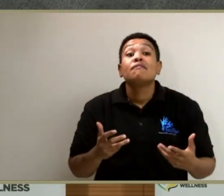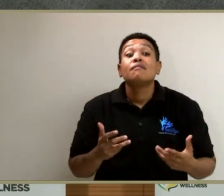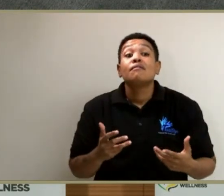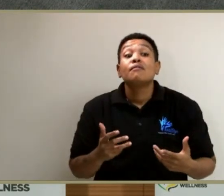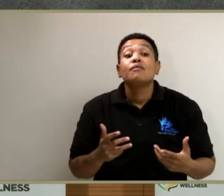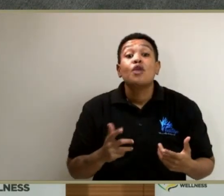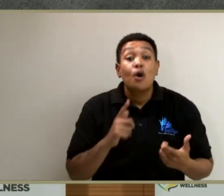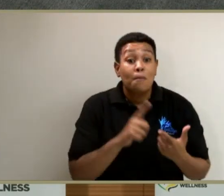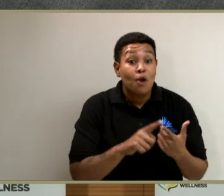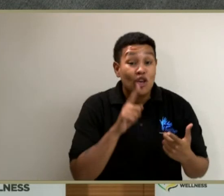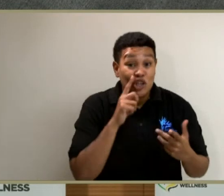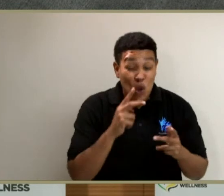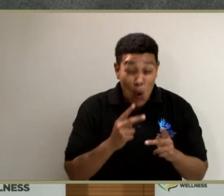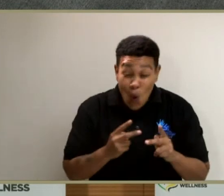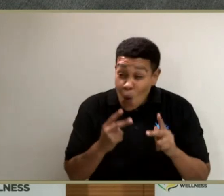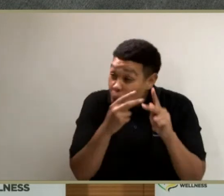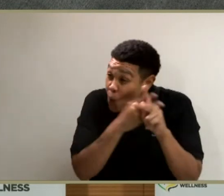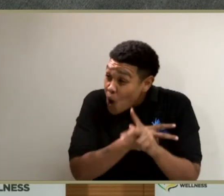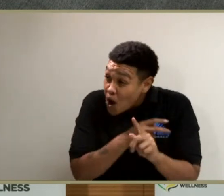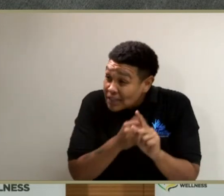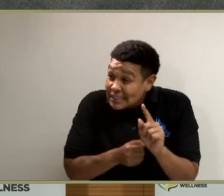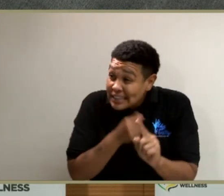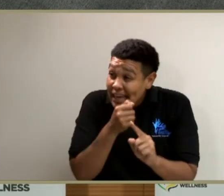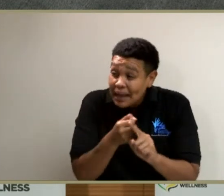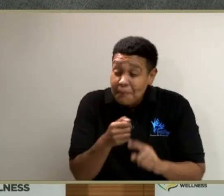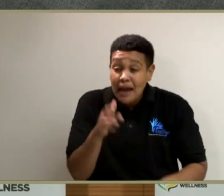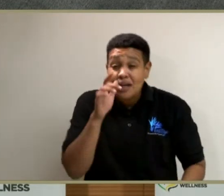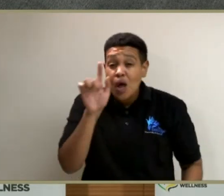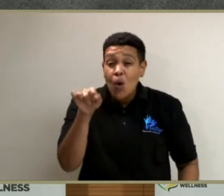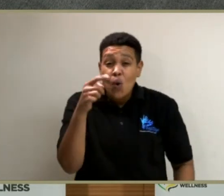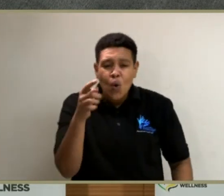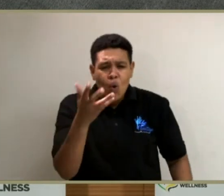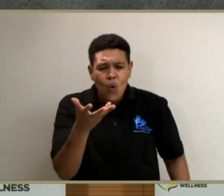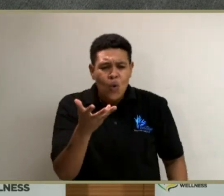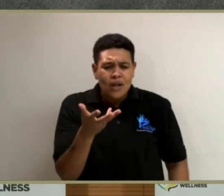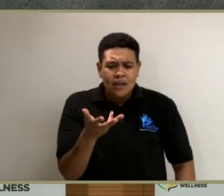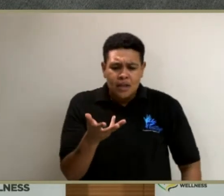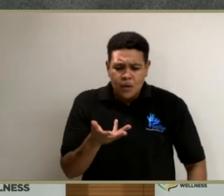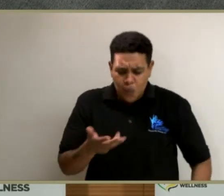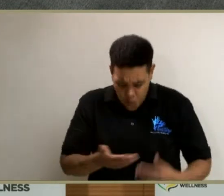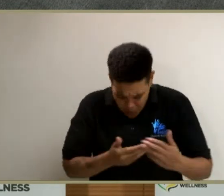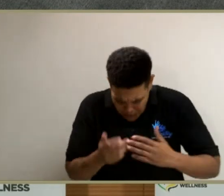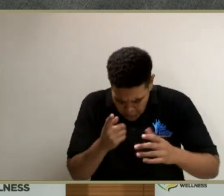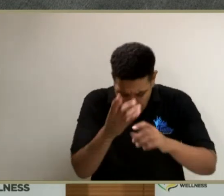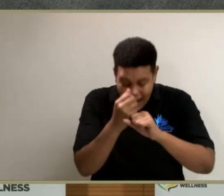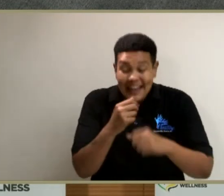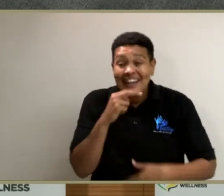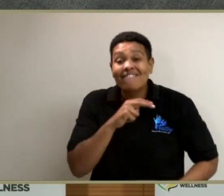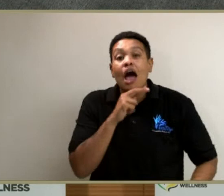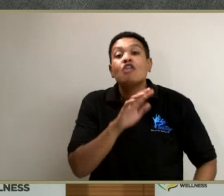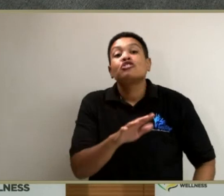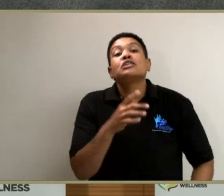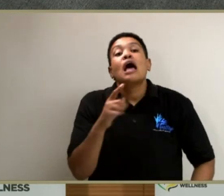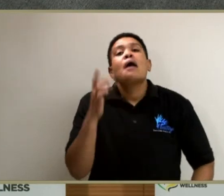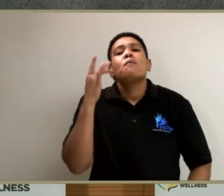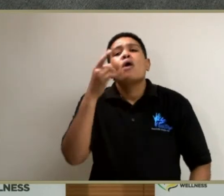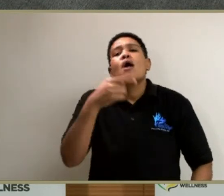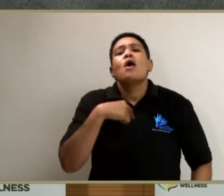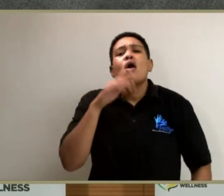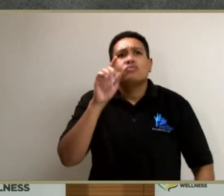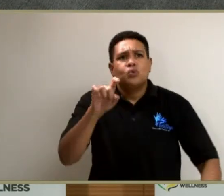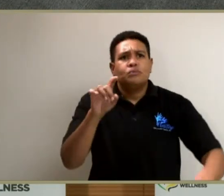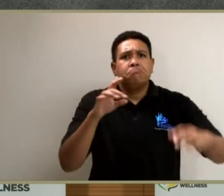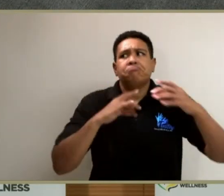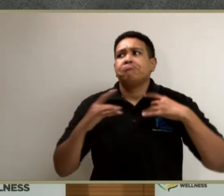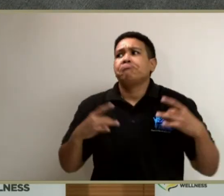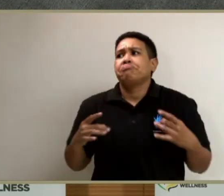the worst impact, not necessarily whether or not you get the virus, because we're all susceptible to the